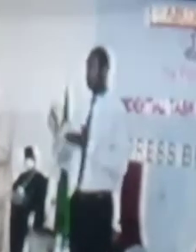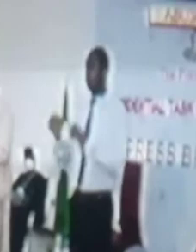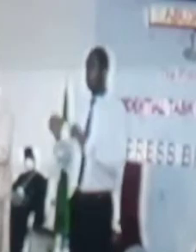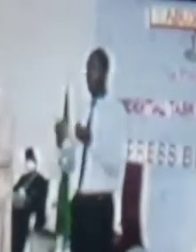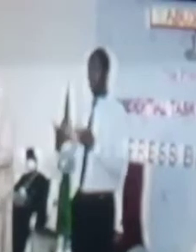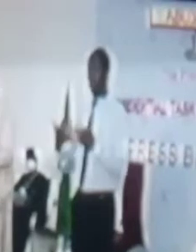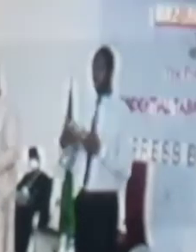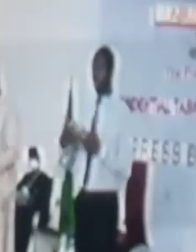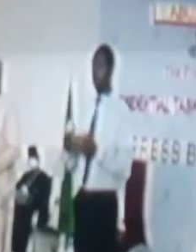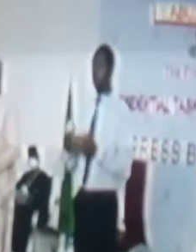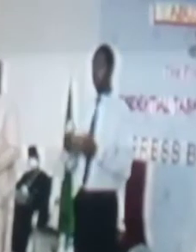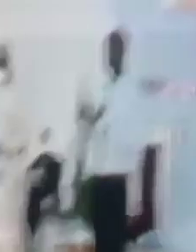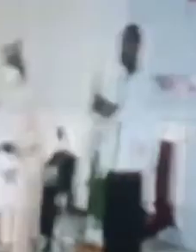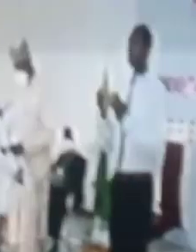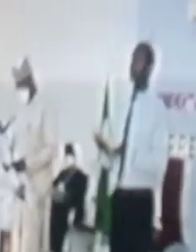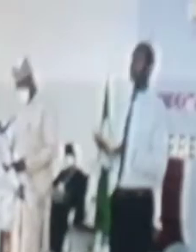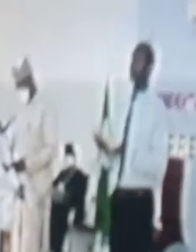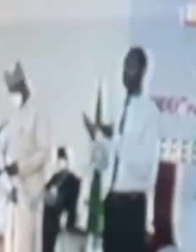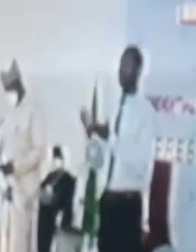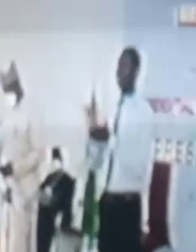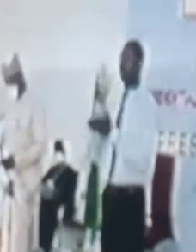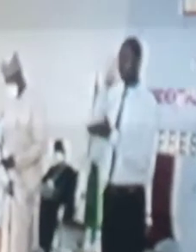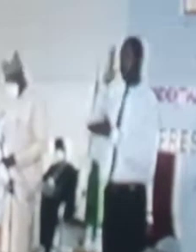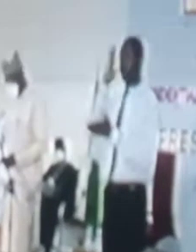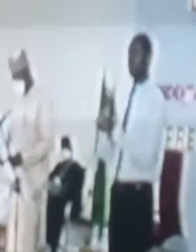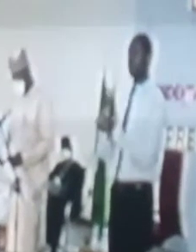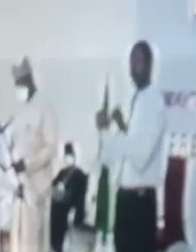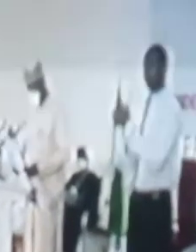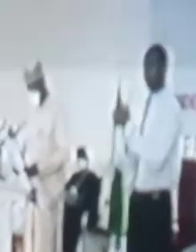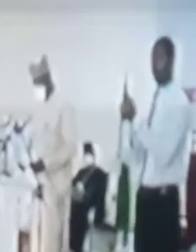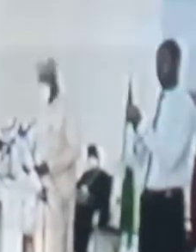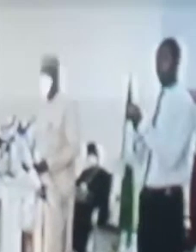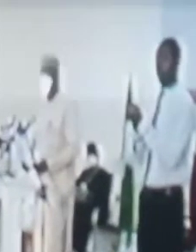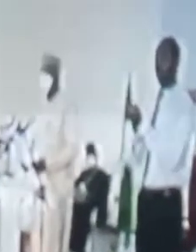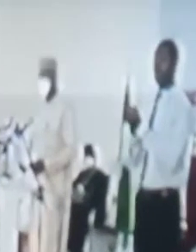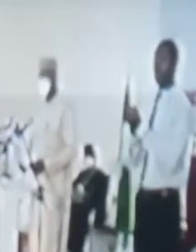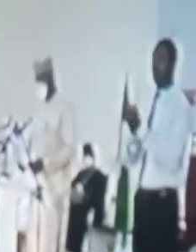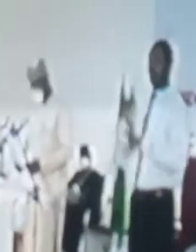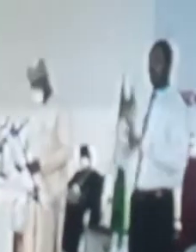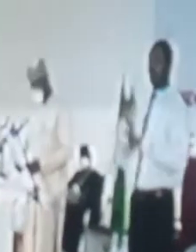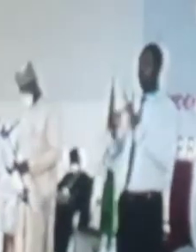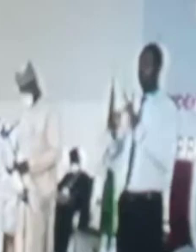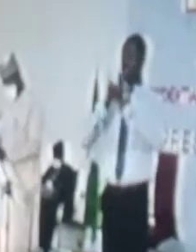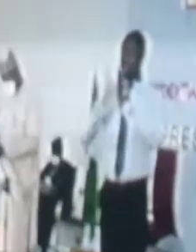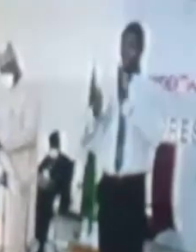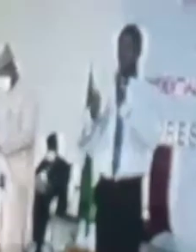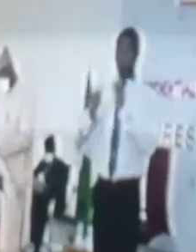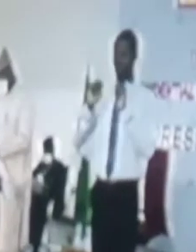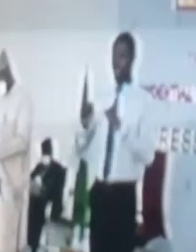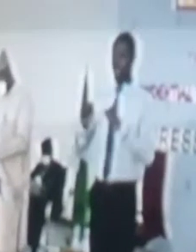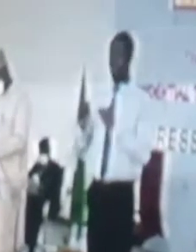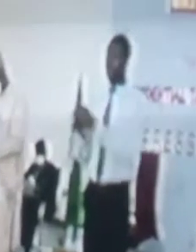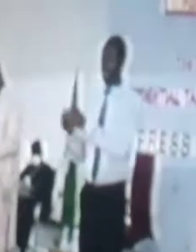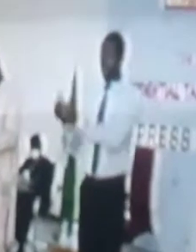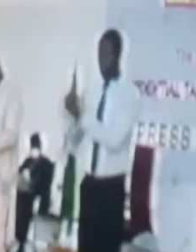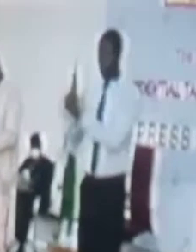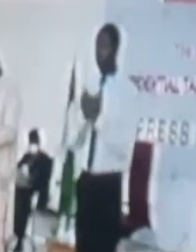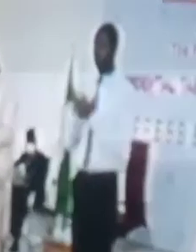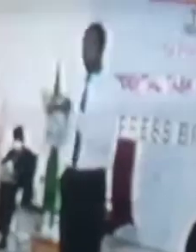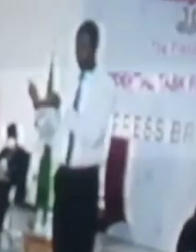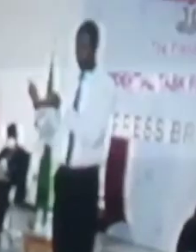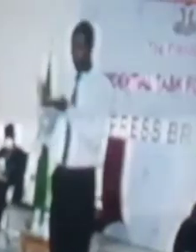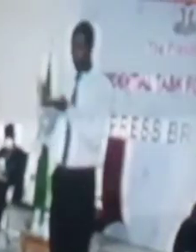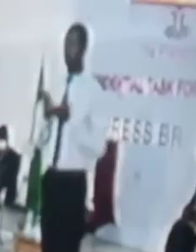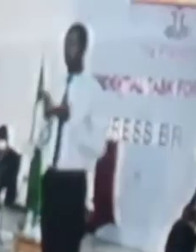suggested to sponsor public health experts to help strengthen our public health